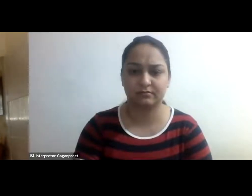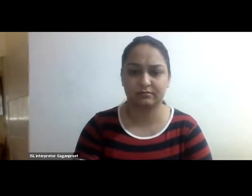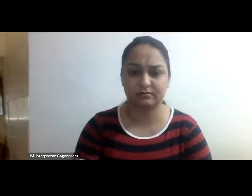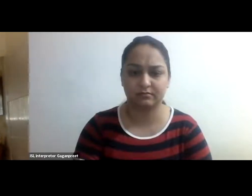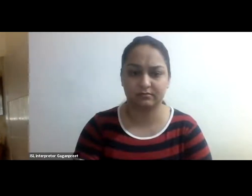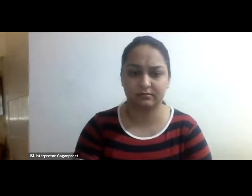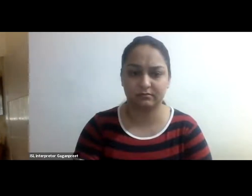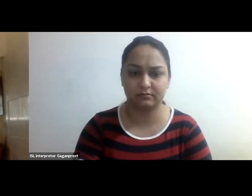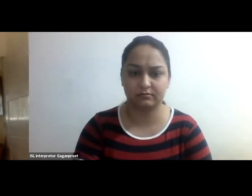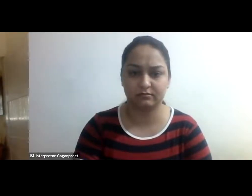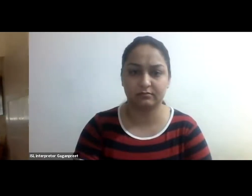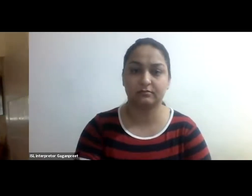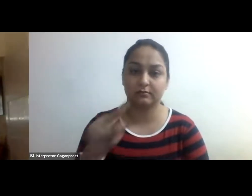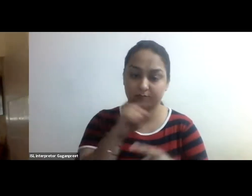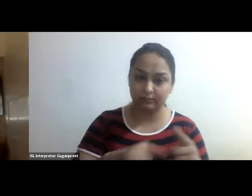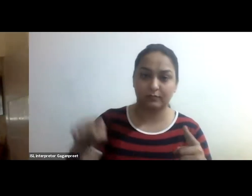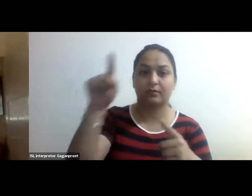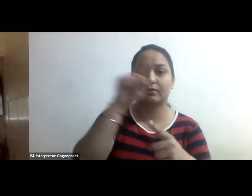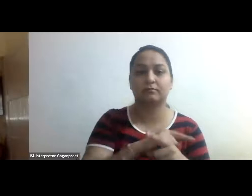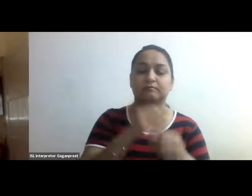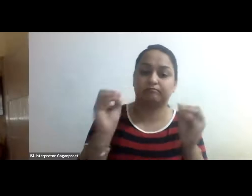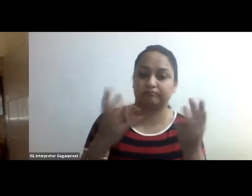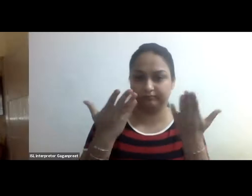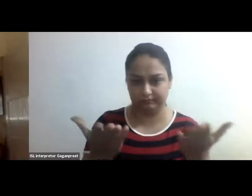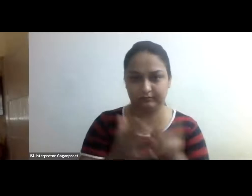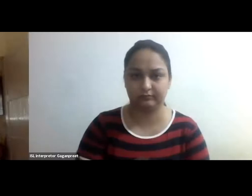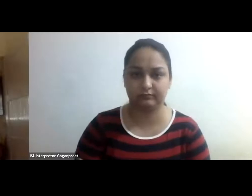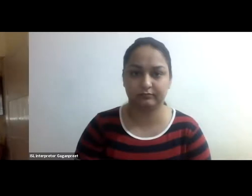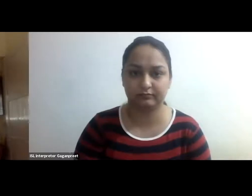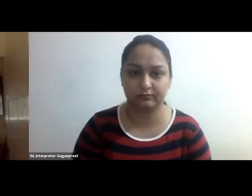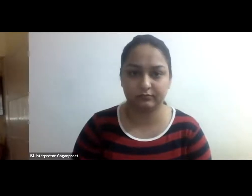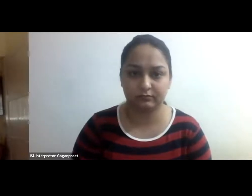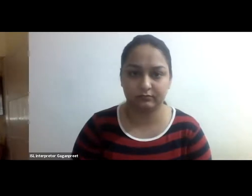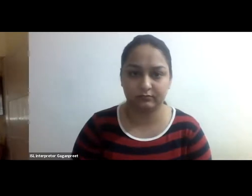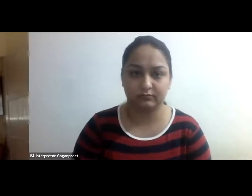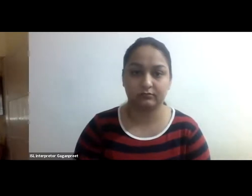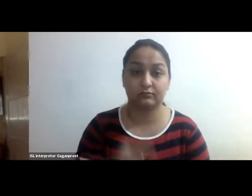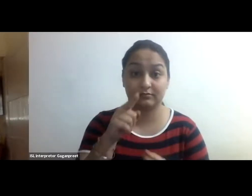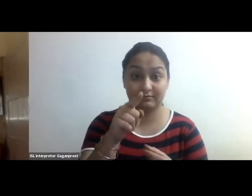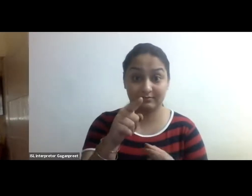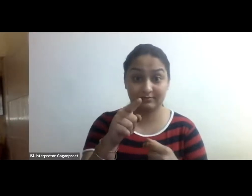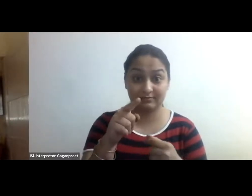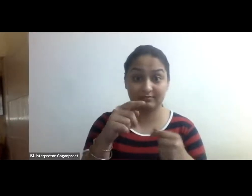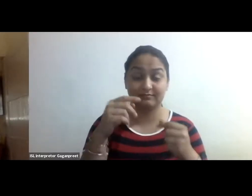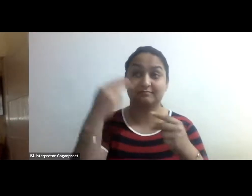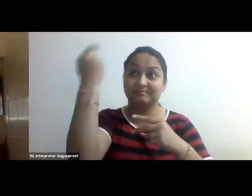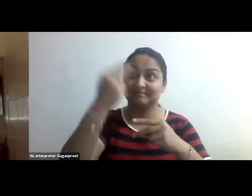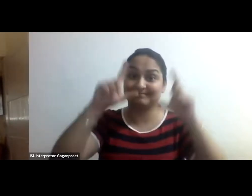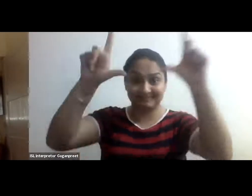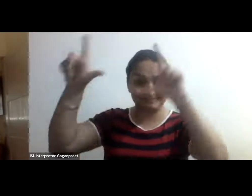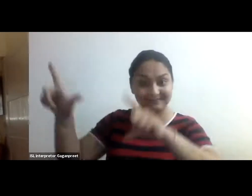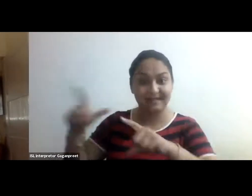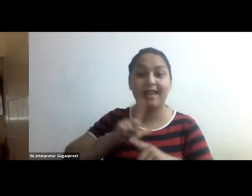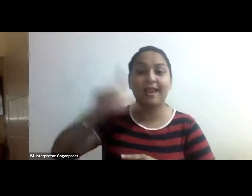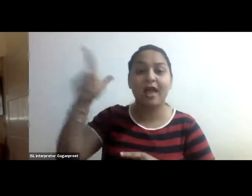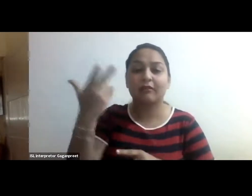and what this run through will consist of. Um, the exhibition Bhuri by My Life as an